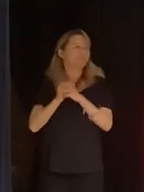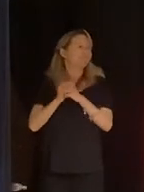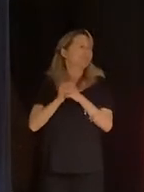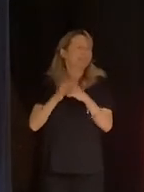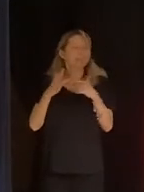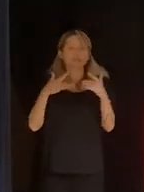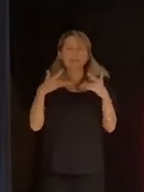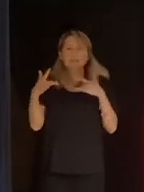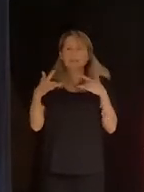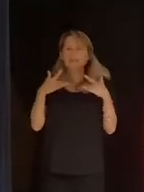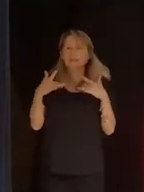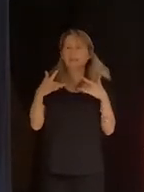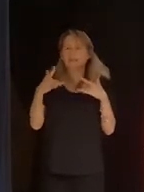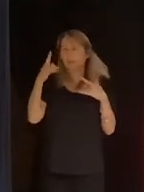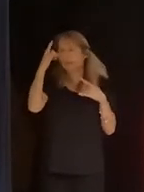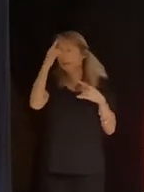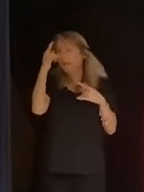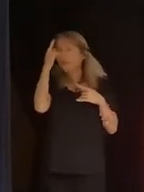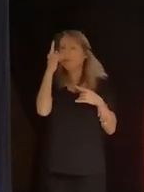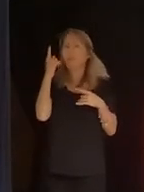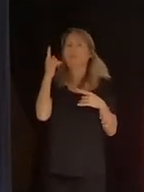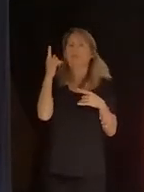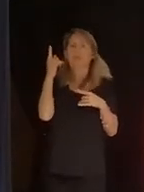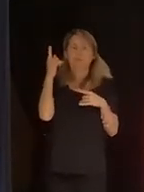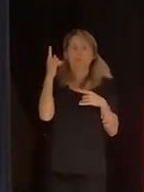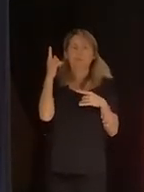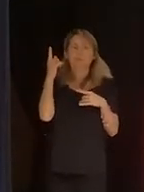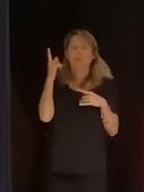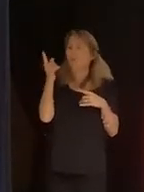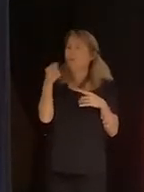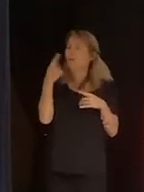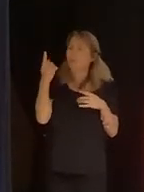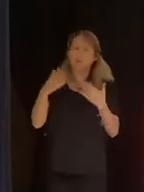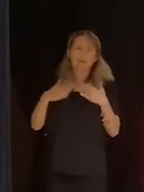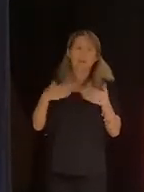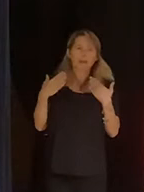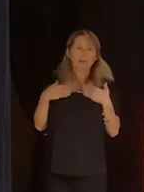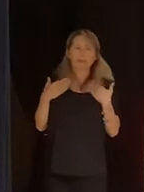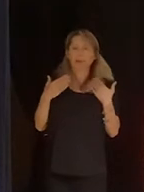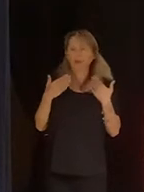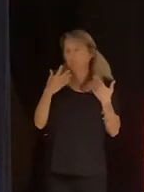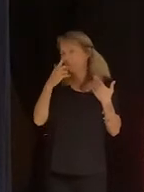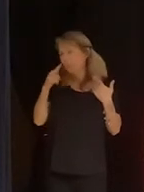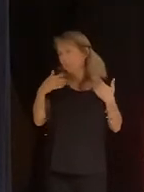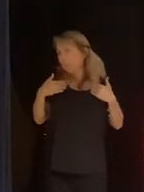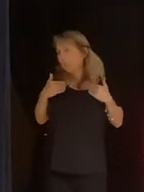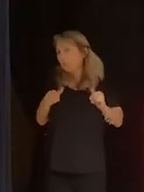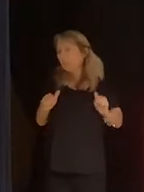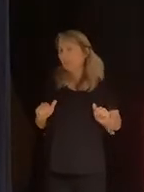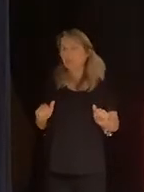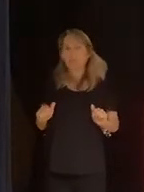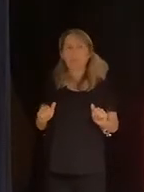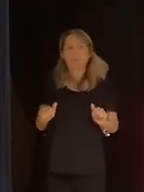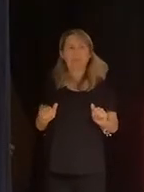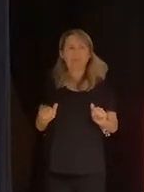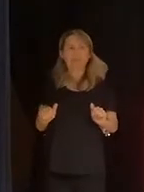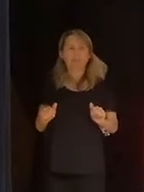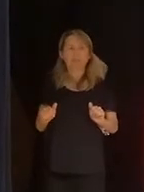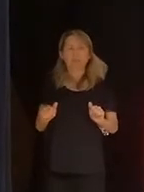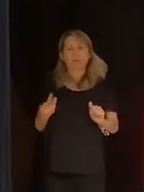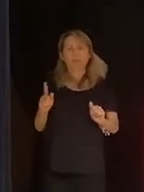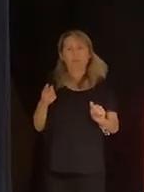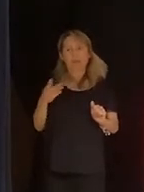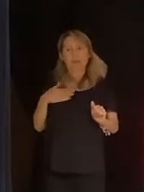is considerate towards others, and he's always happy to try new experiences, and he is always happiest when